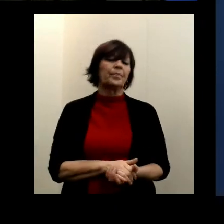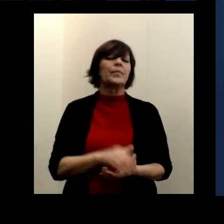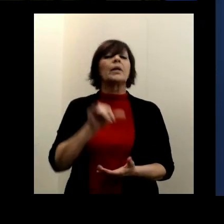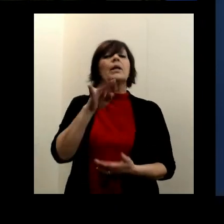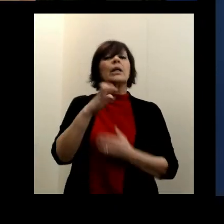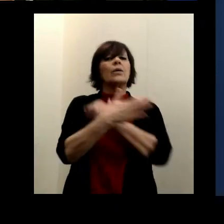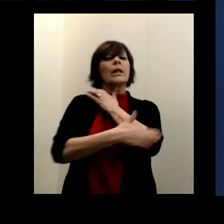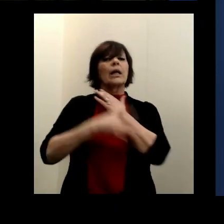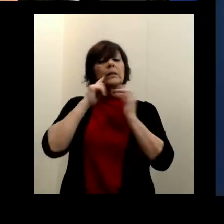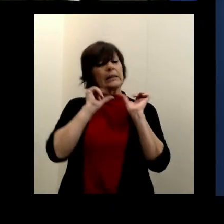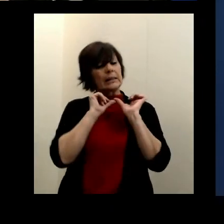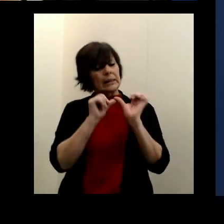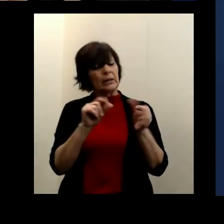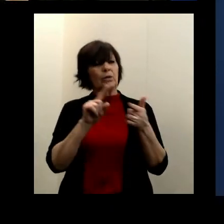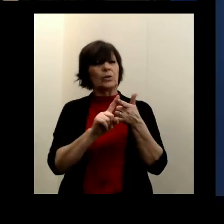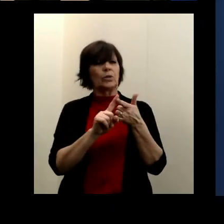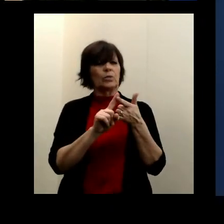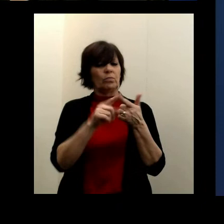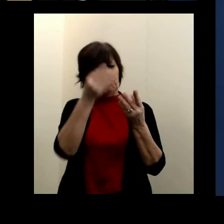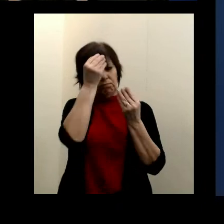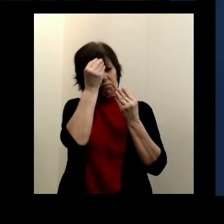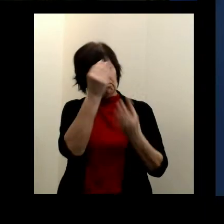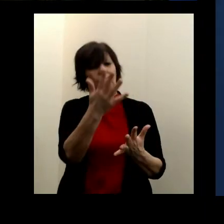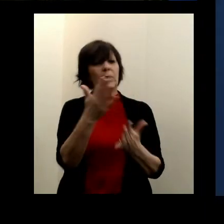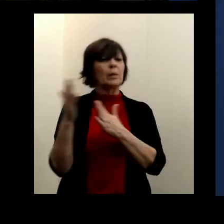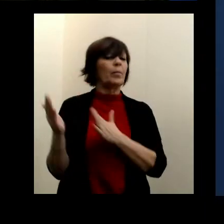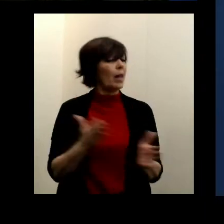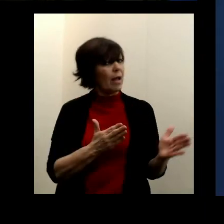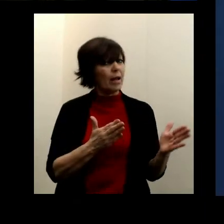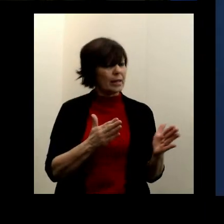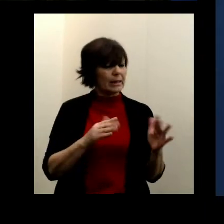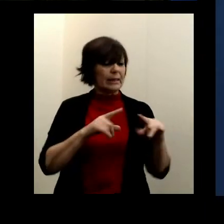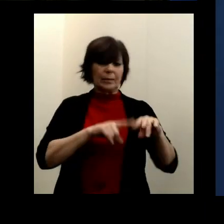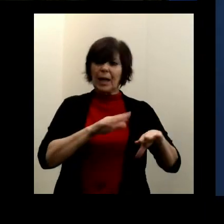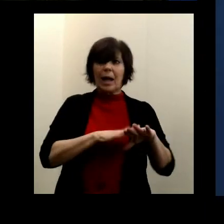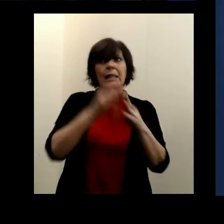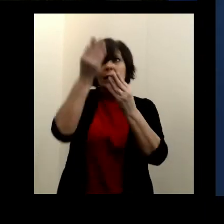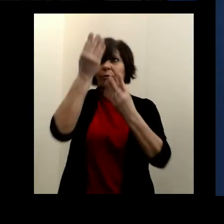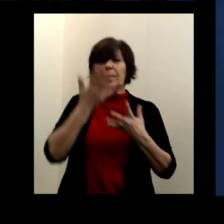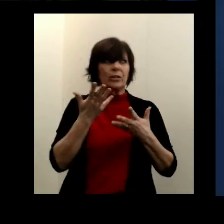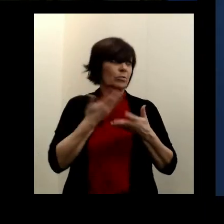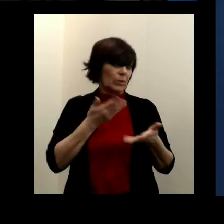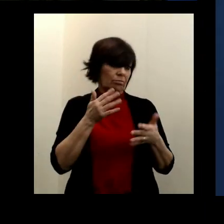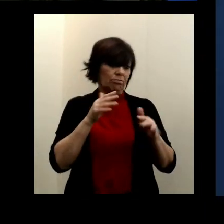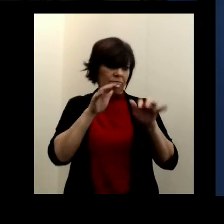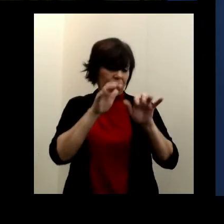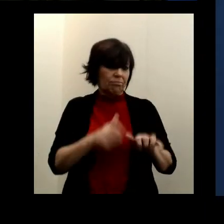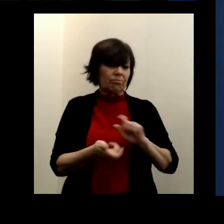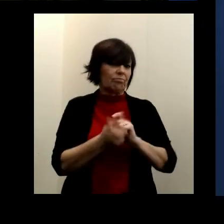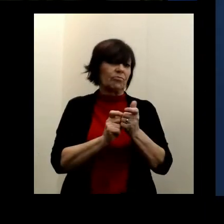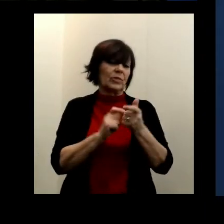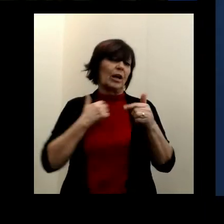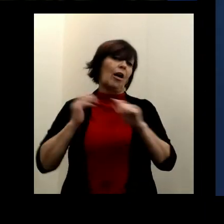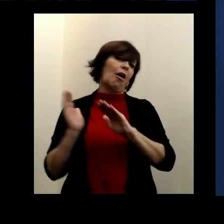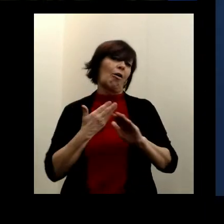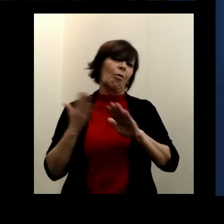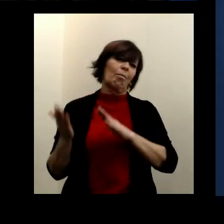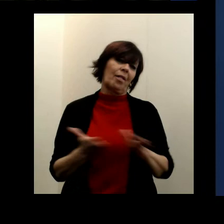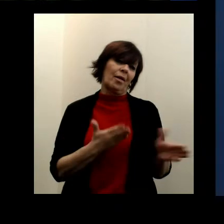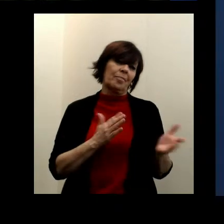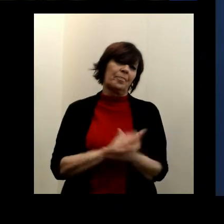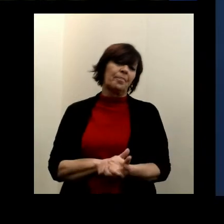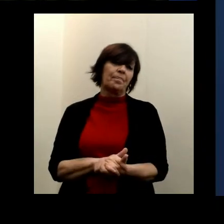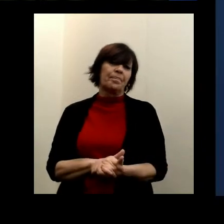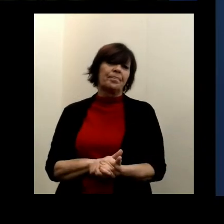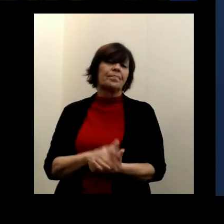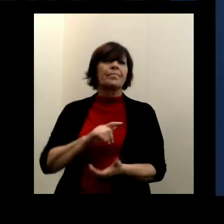is continuing to update our vaccine distribution plan based on the information that's provided to us by New York State and the federal government. With